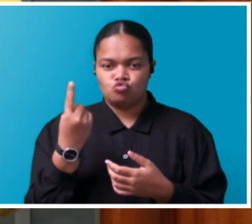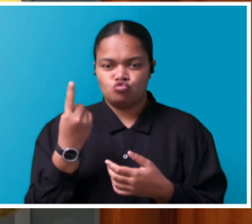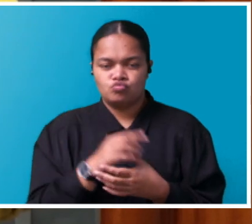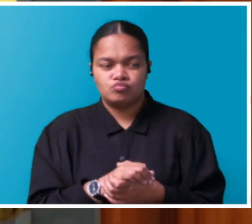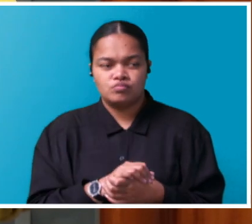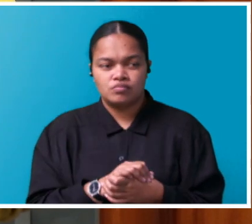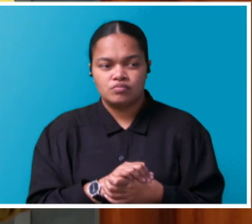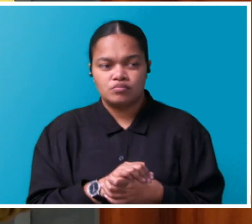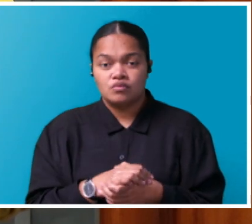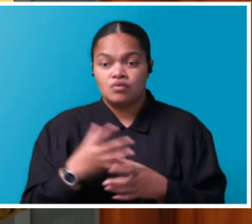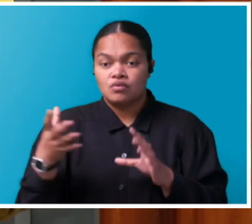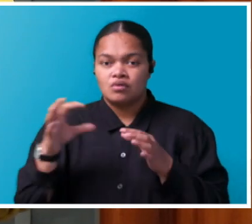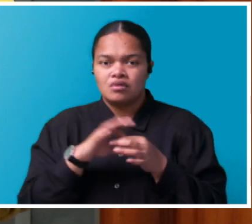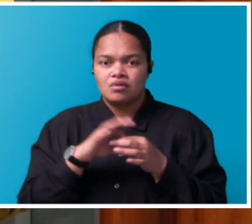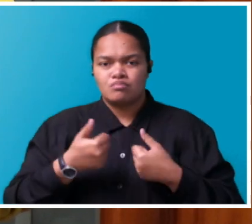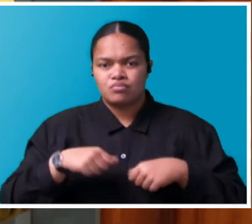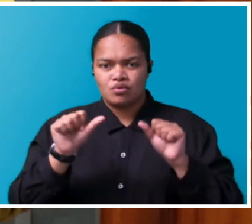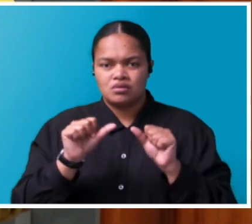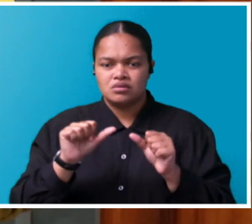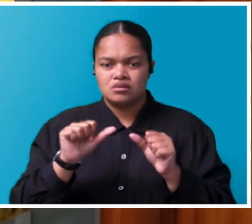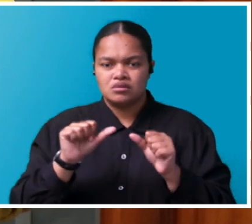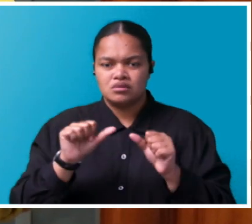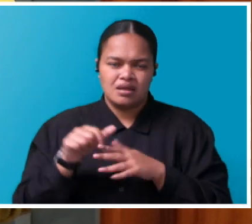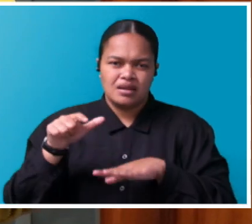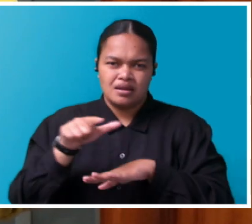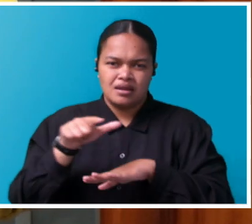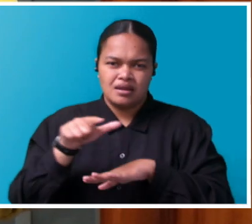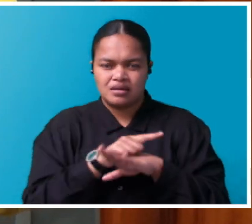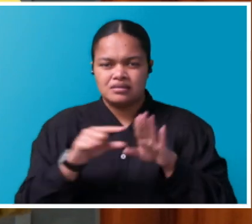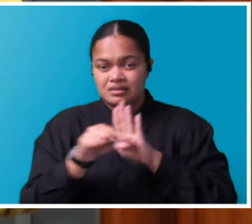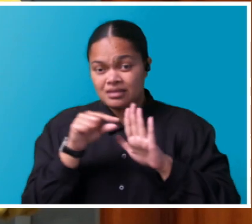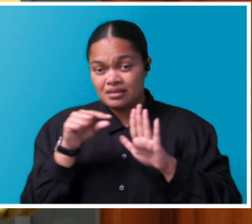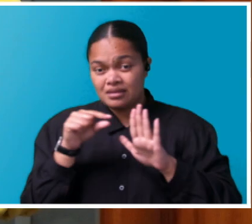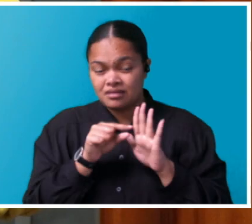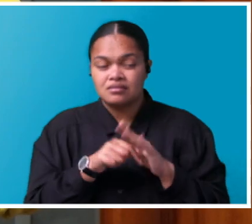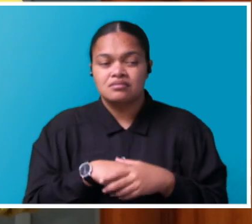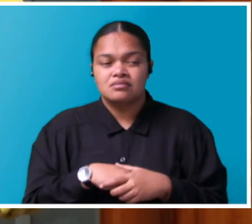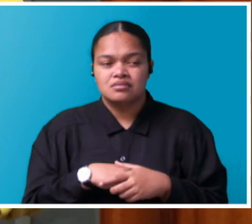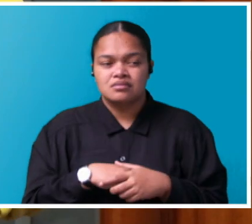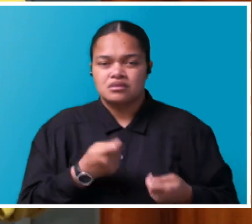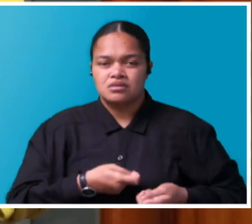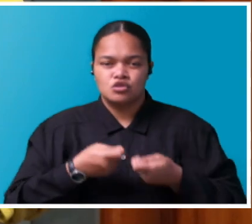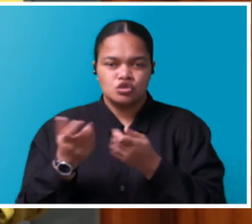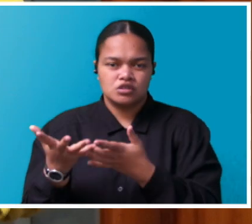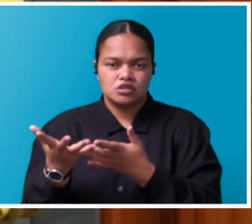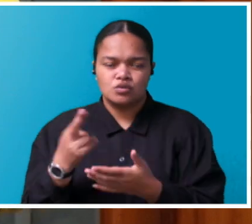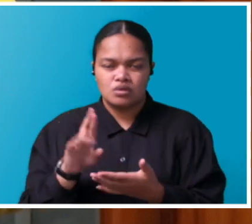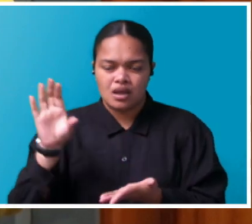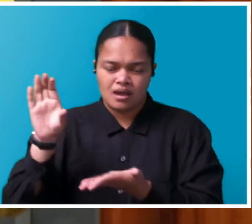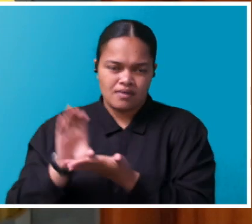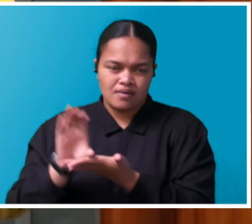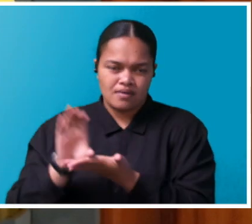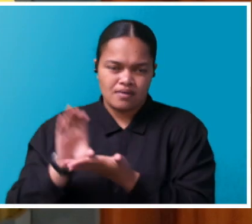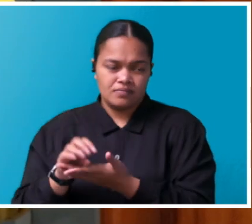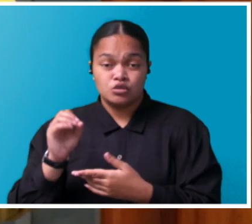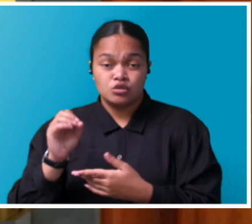and consolidated progress in the securing of lease titles and its subsequent transfer to the carbon fund. The process